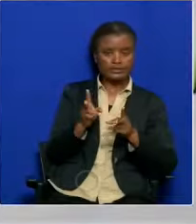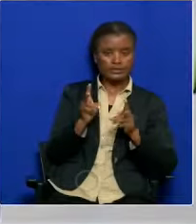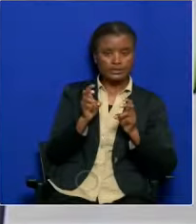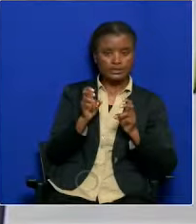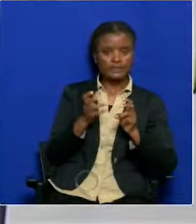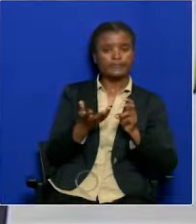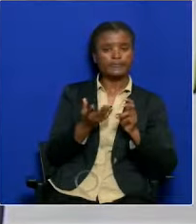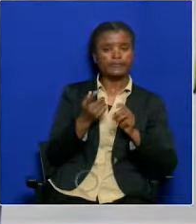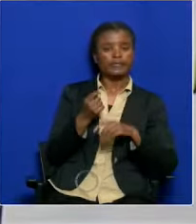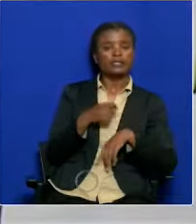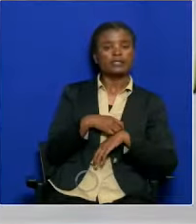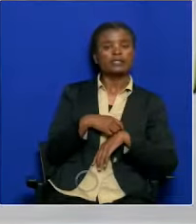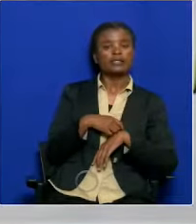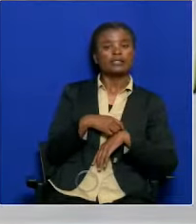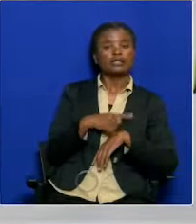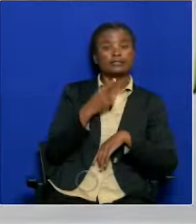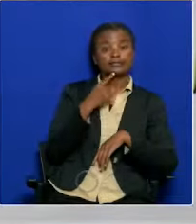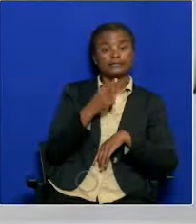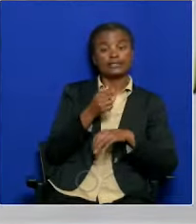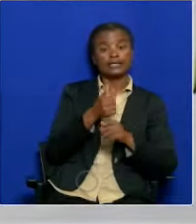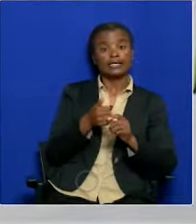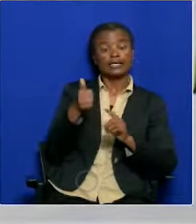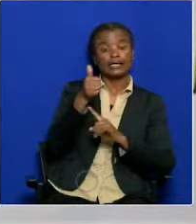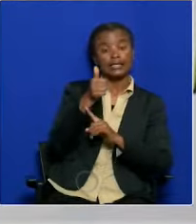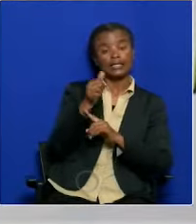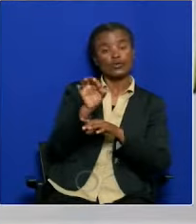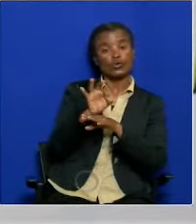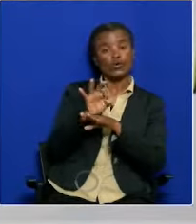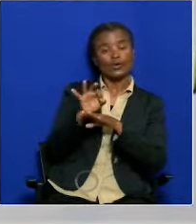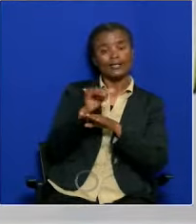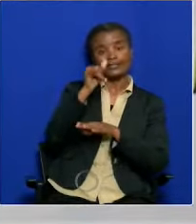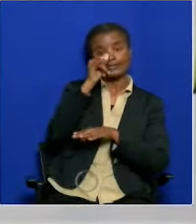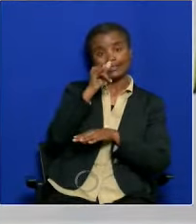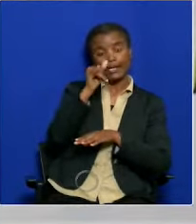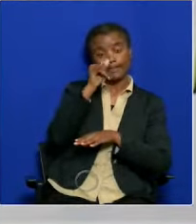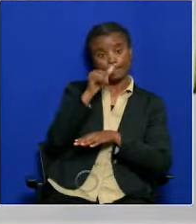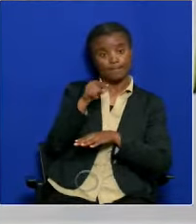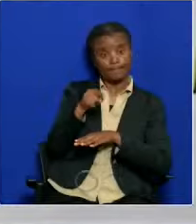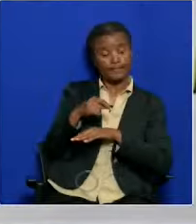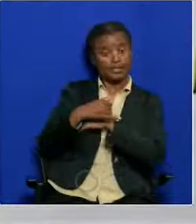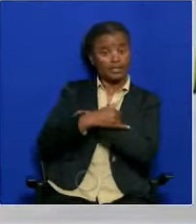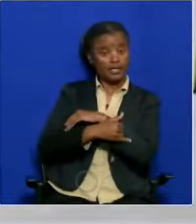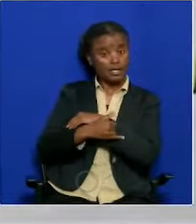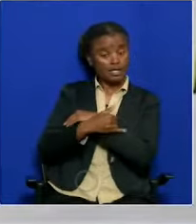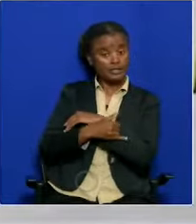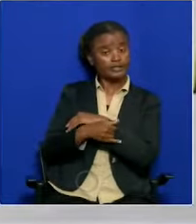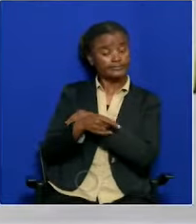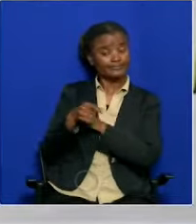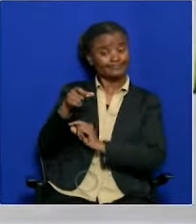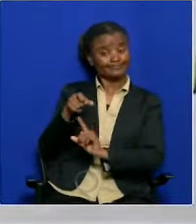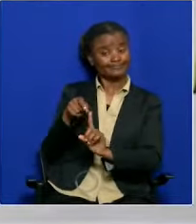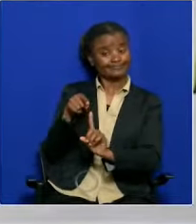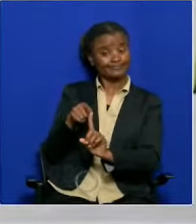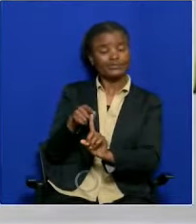head of organized crime in the country and some very senior generals, including the